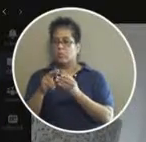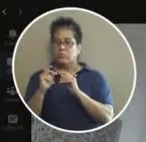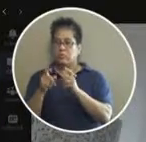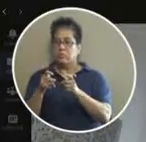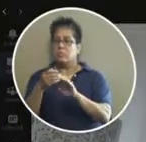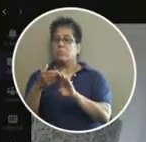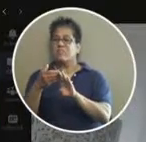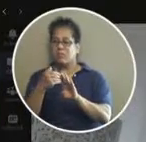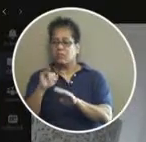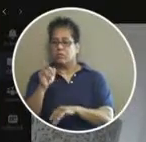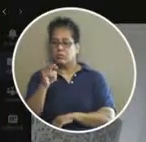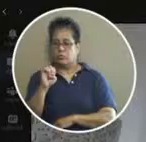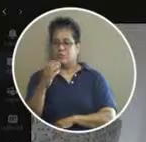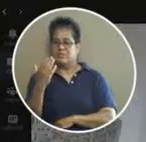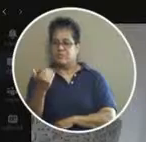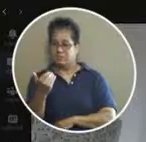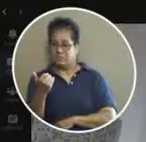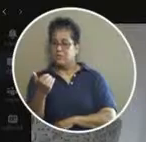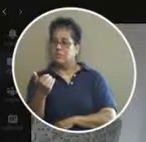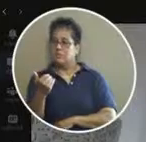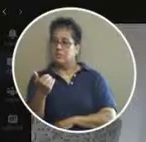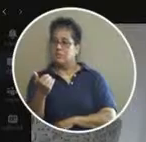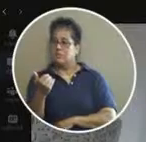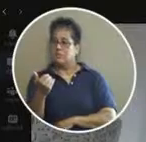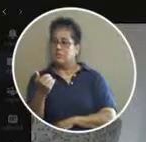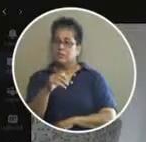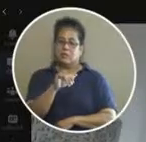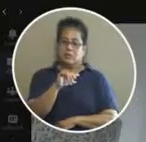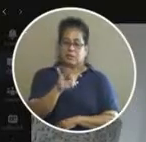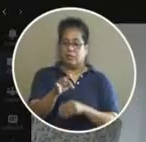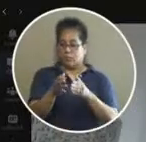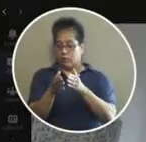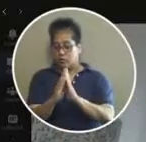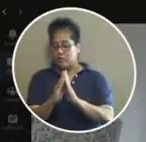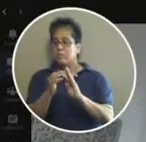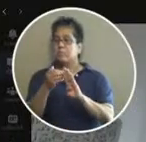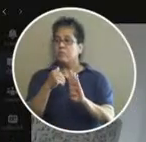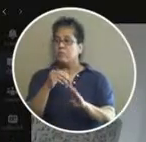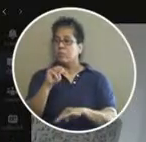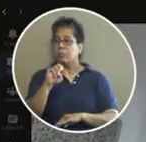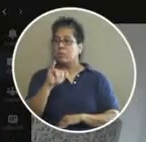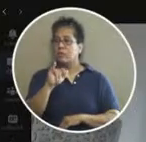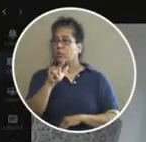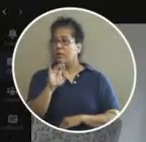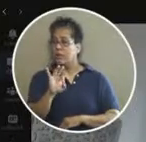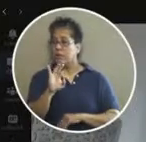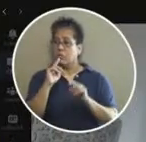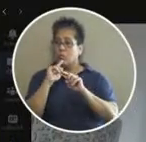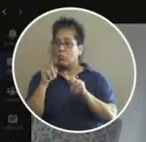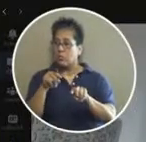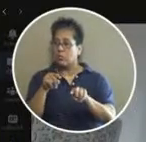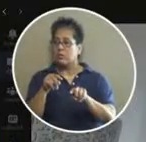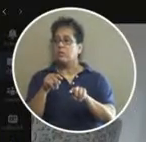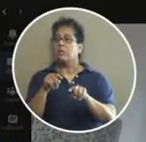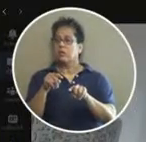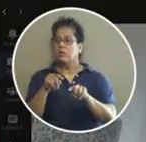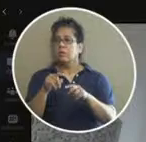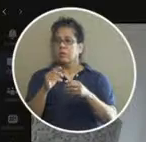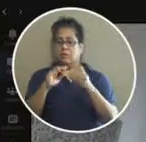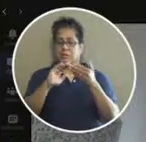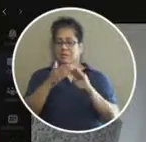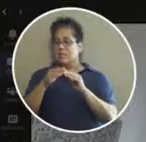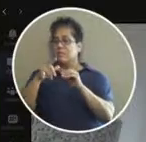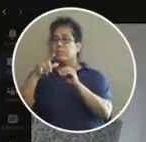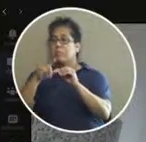15th, unless, of course, they had been requested prior to the May 29th order that was issued. The City